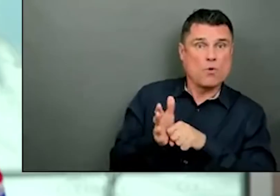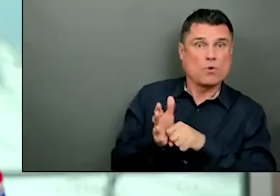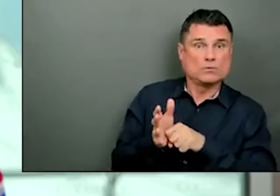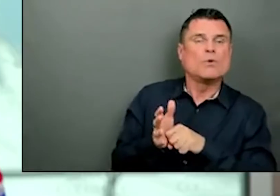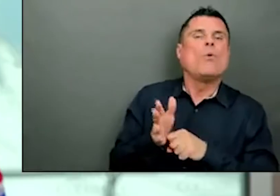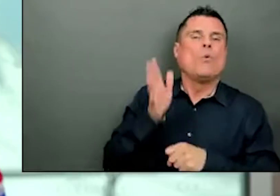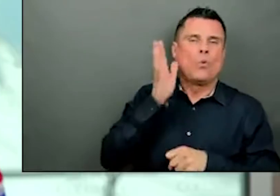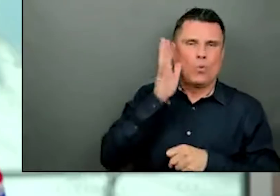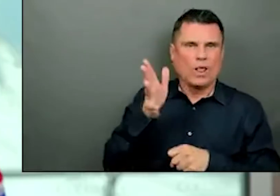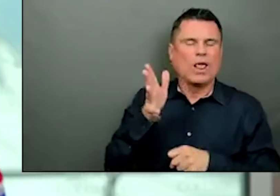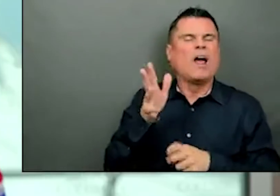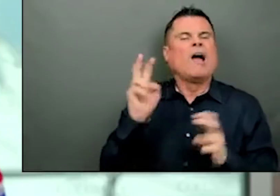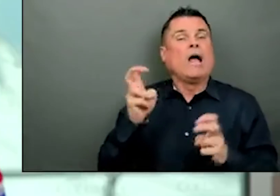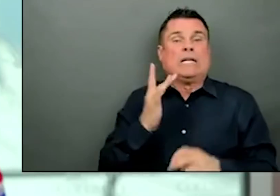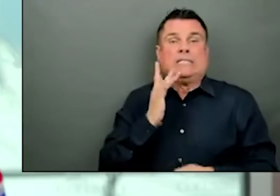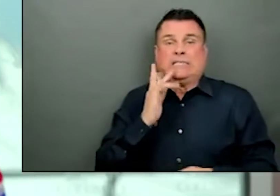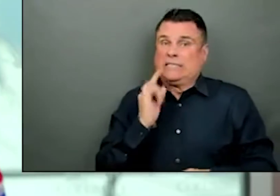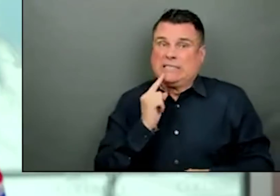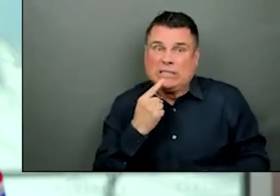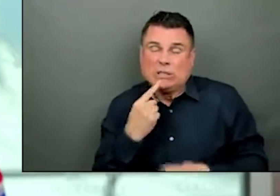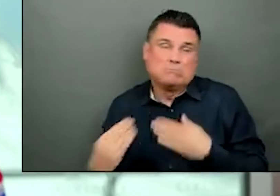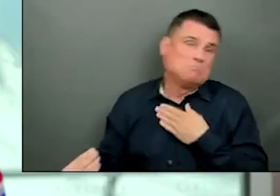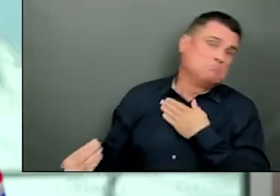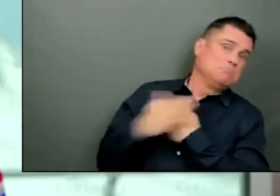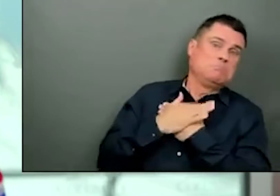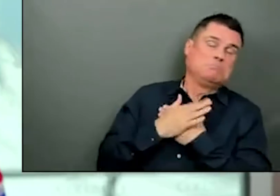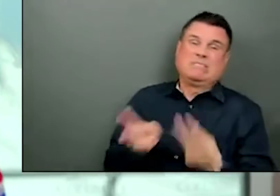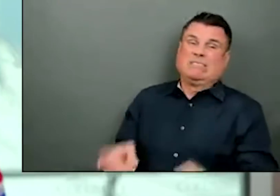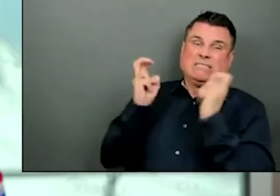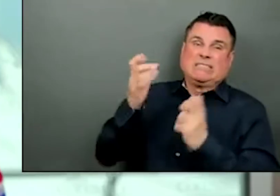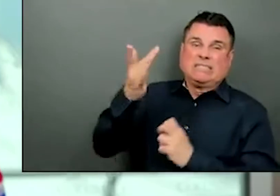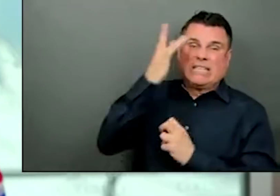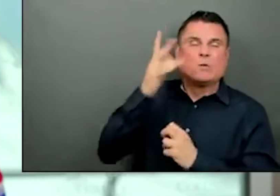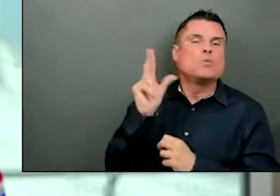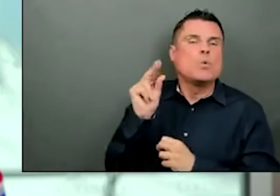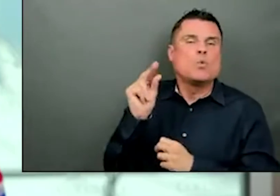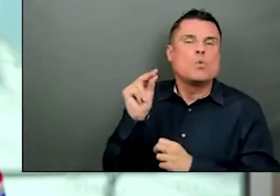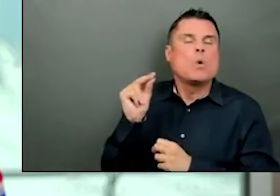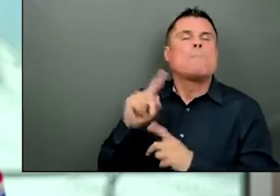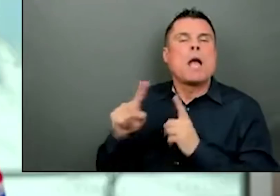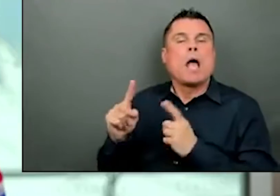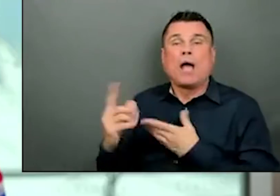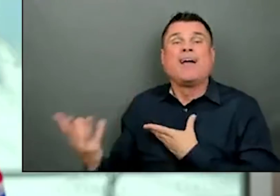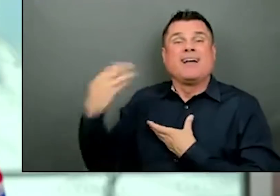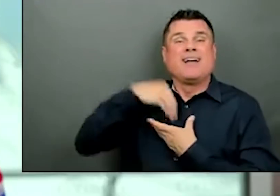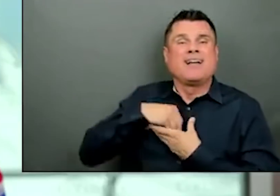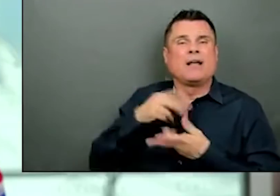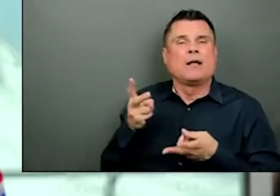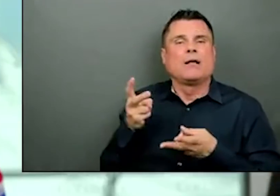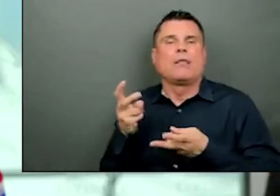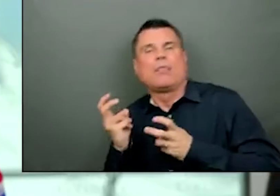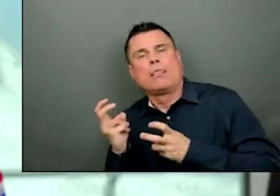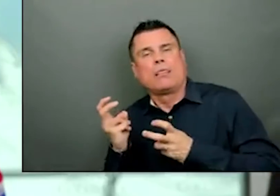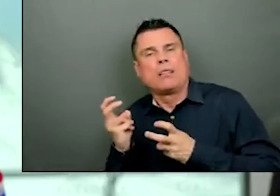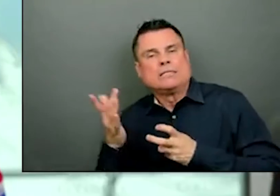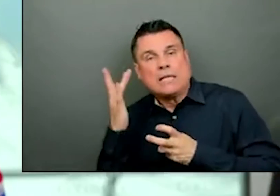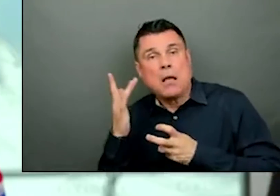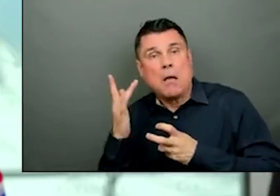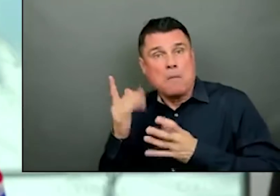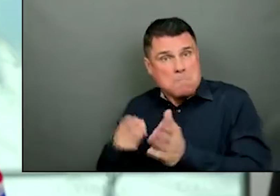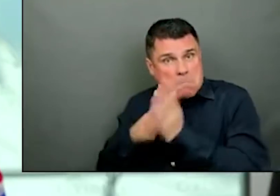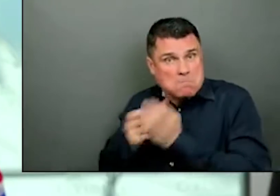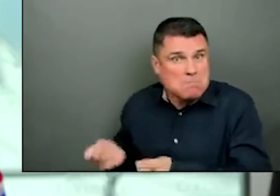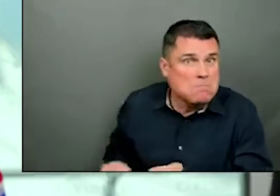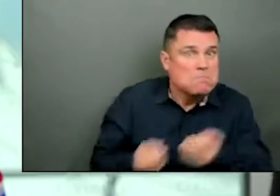many questions about if I've had a reaction to another vaccine, particularly the influenza vaccine, can I get a COVID vaccine? And the answer is yes. These